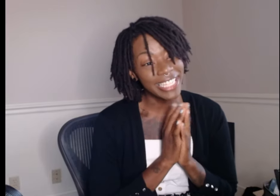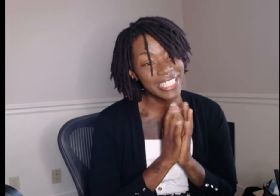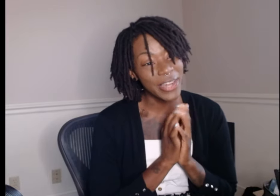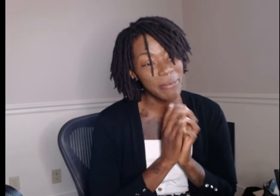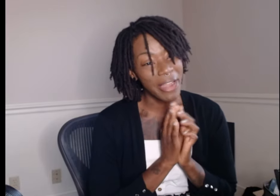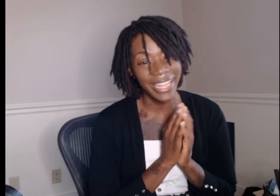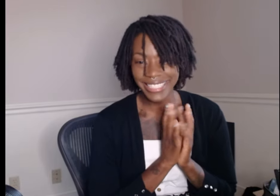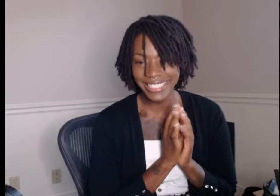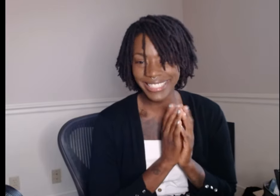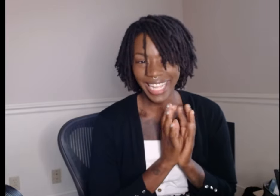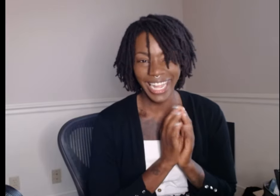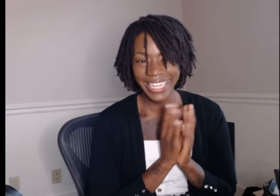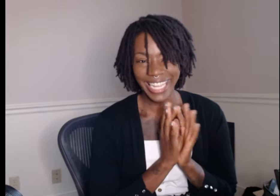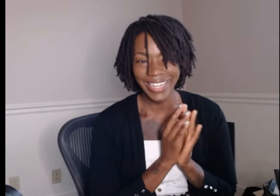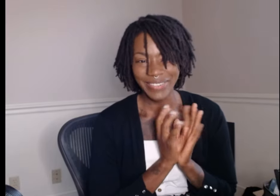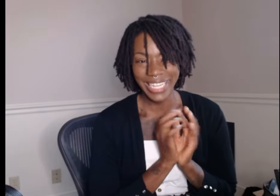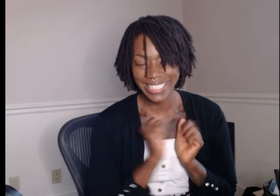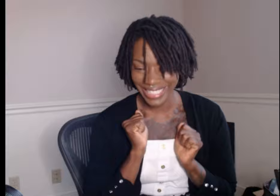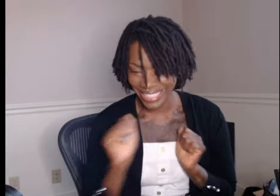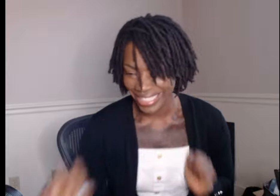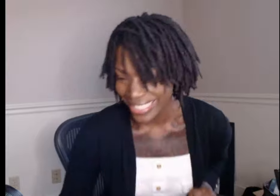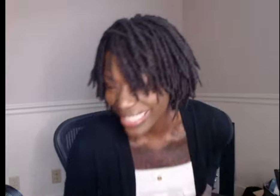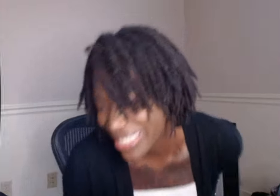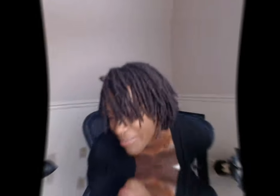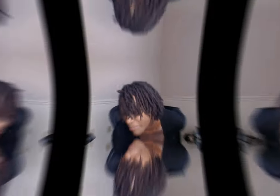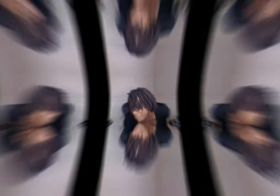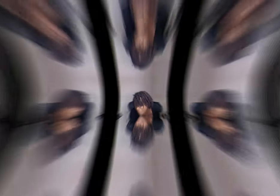Now let's see our prize. I can't wait.